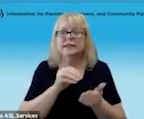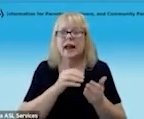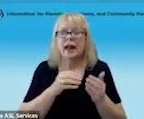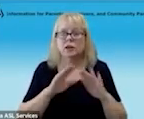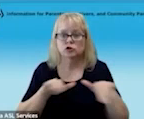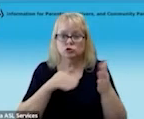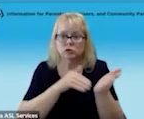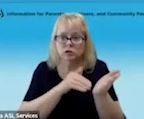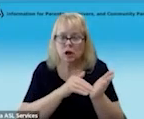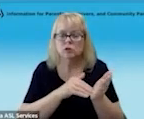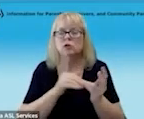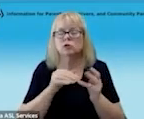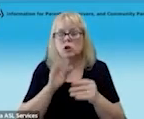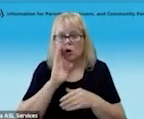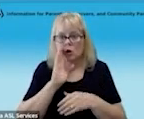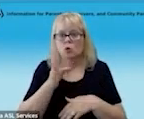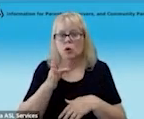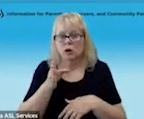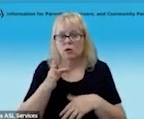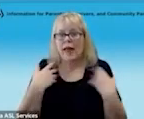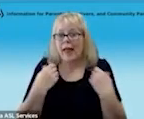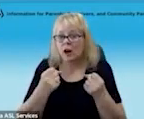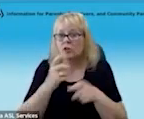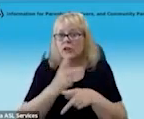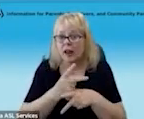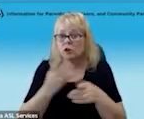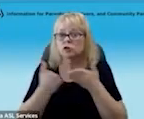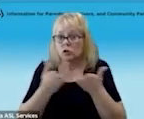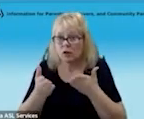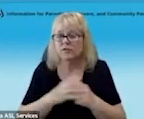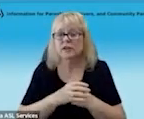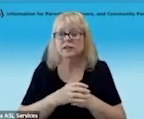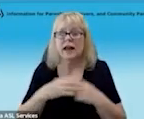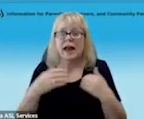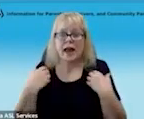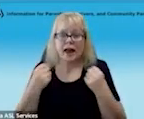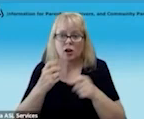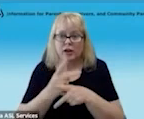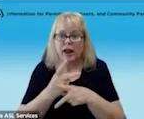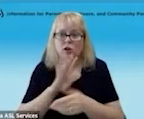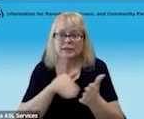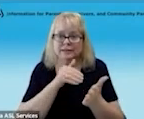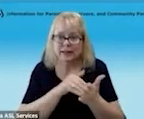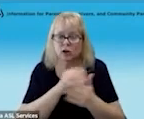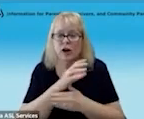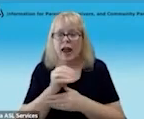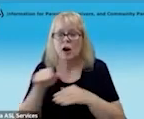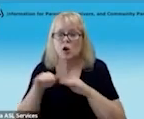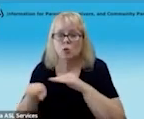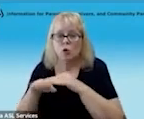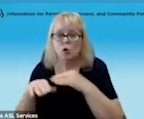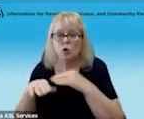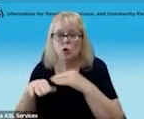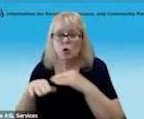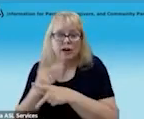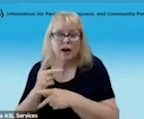old will be vaccinated in their primary care clinic. So pediatricians, family practice doctors, and nurses in local health departments, especially